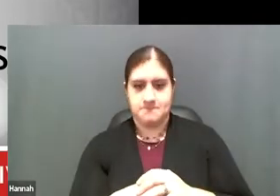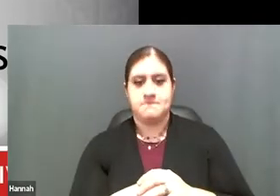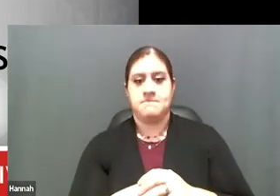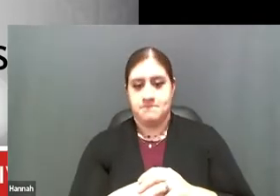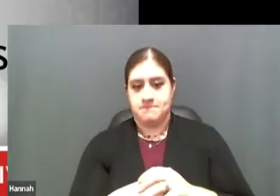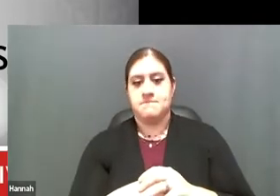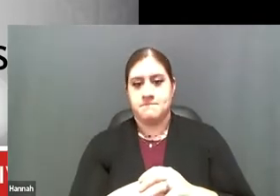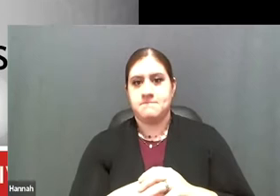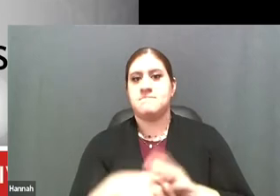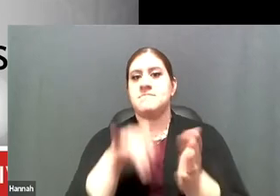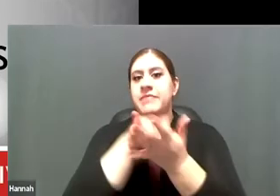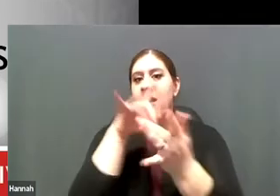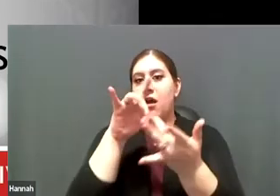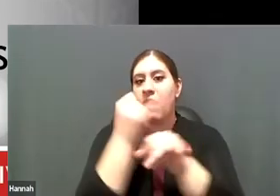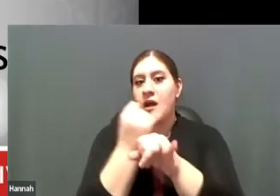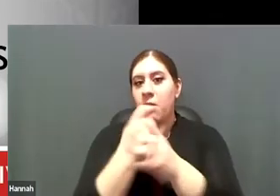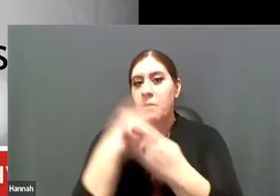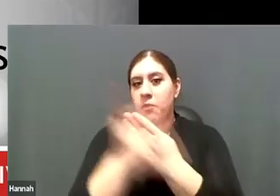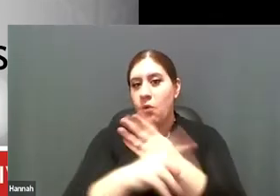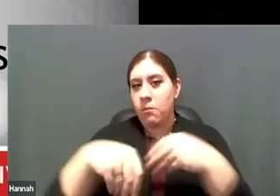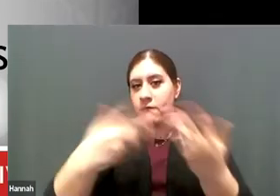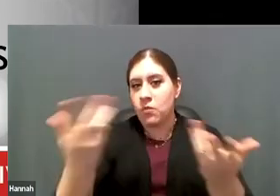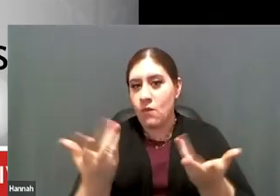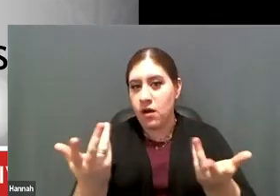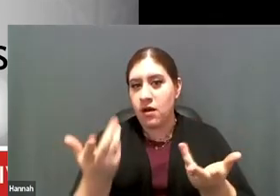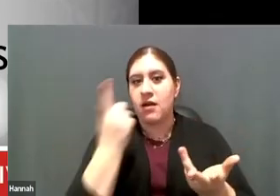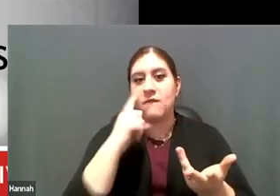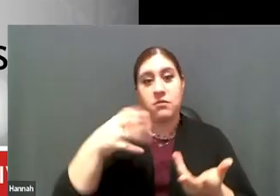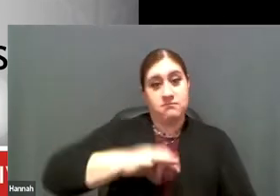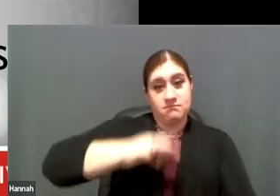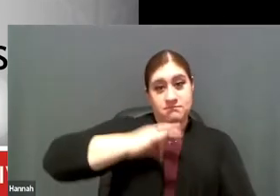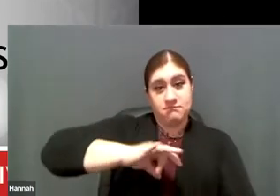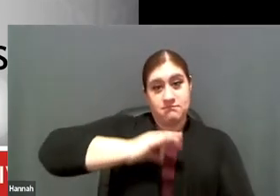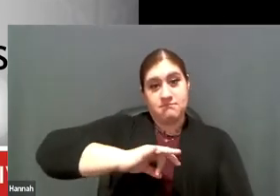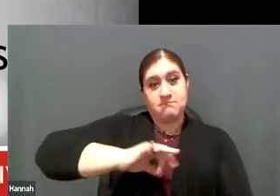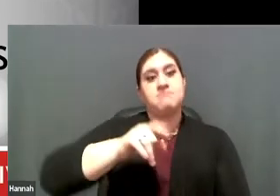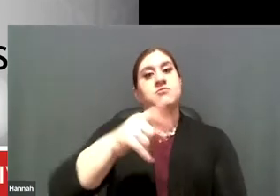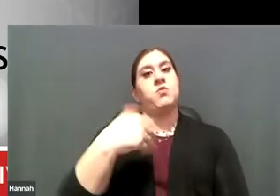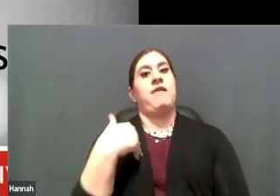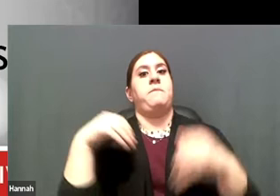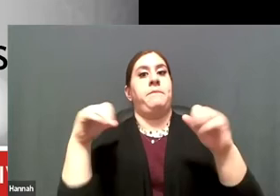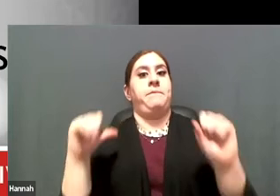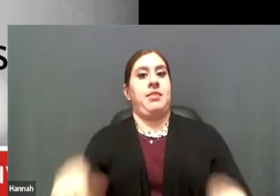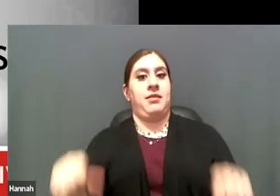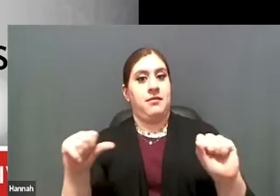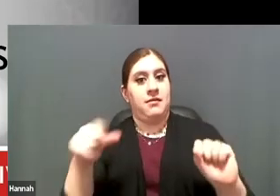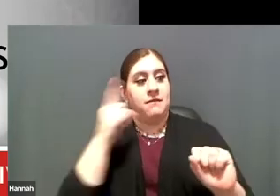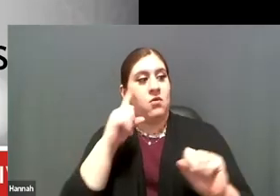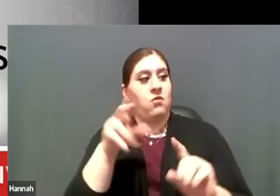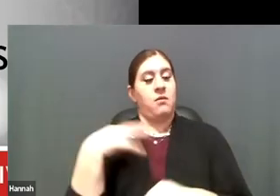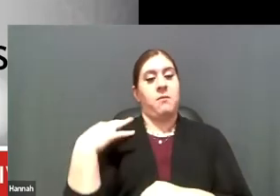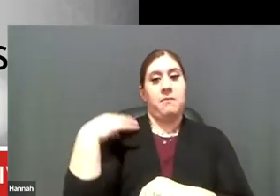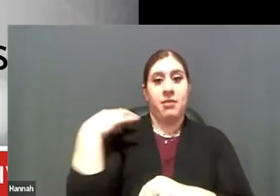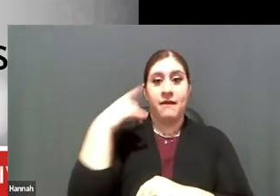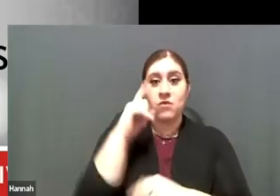Now, what the on-campus program offers in benefits is you have the ability to apply for